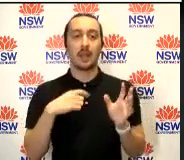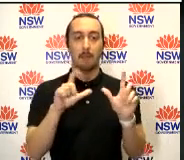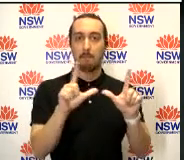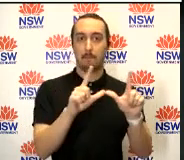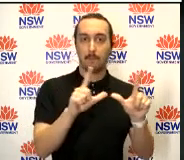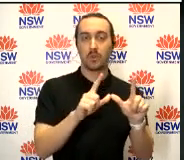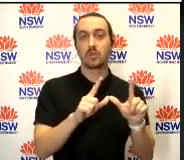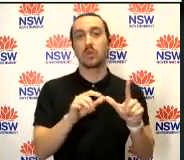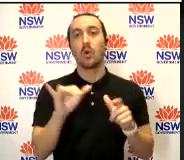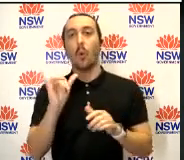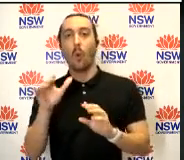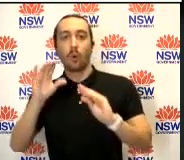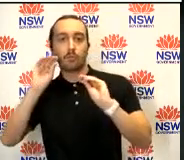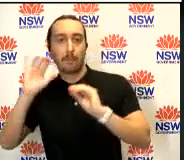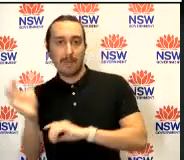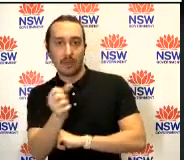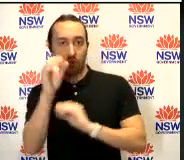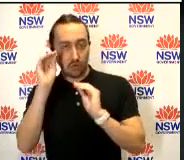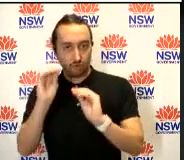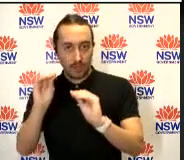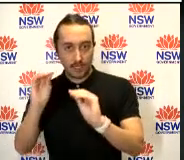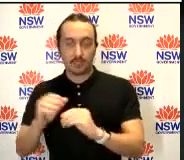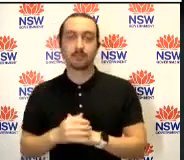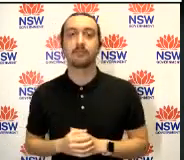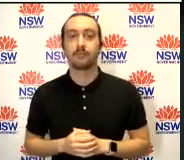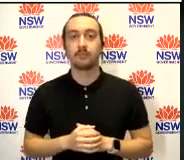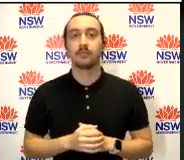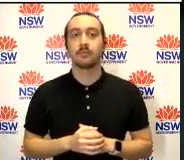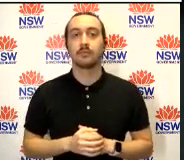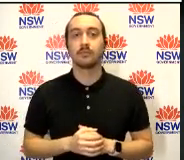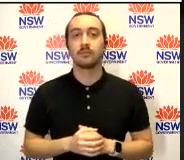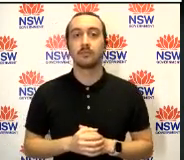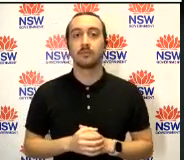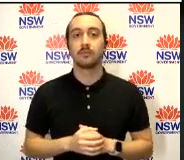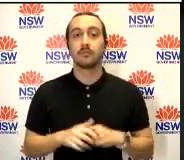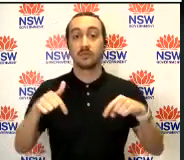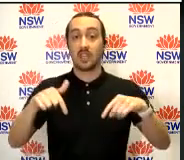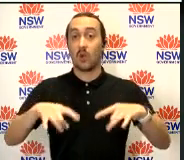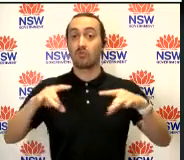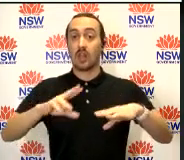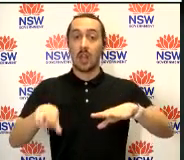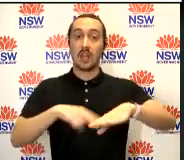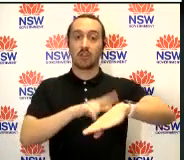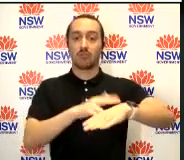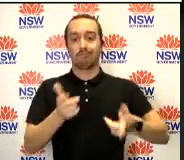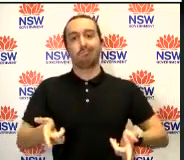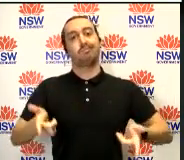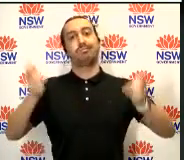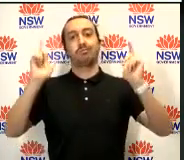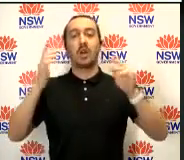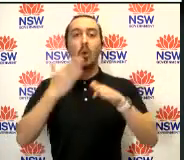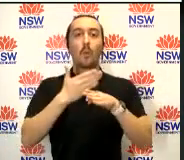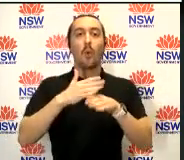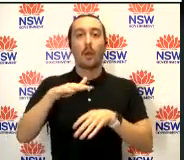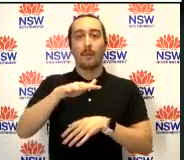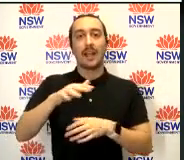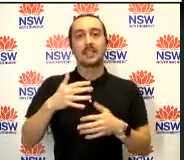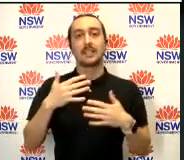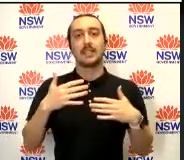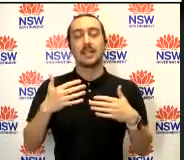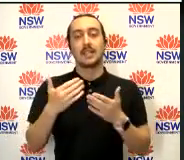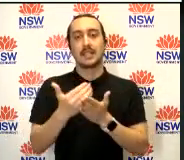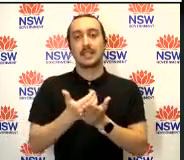as licensing. At a national level, recently the heads of workplace safety authorities for Australia and New Zealand have